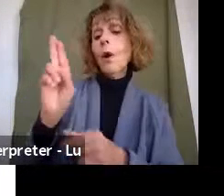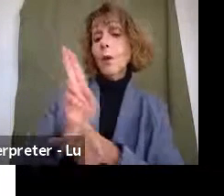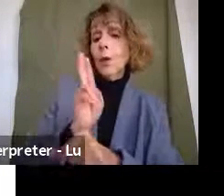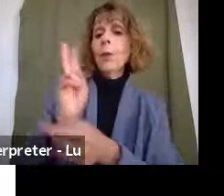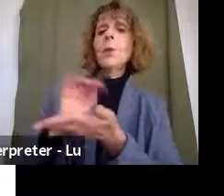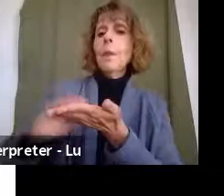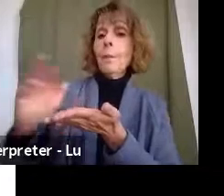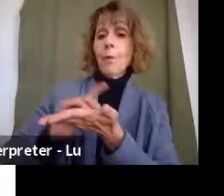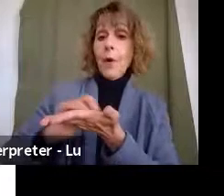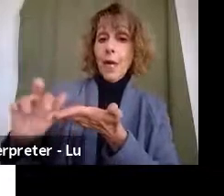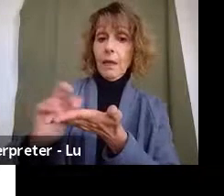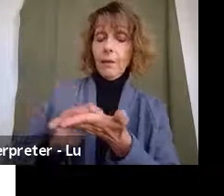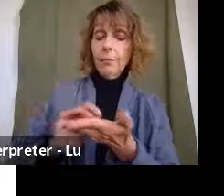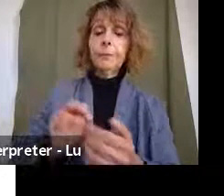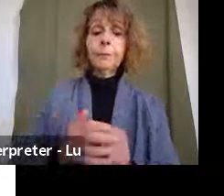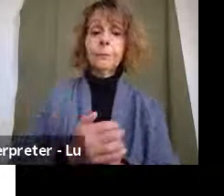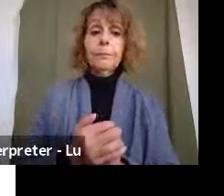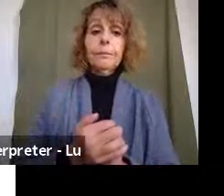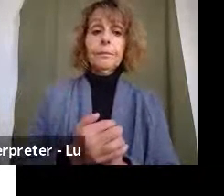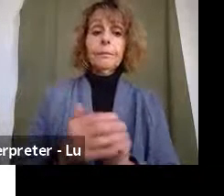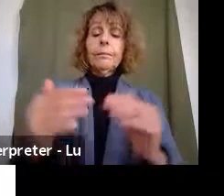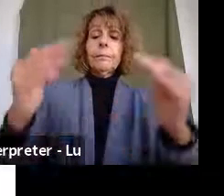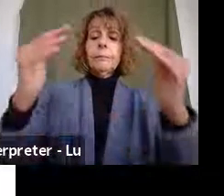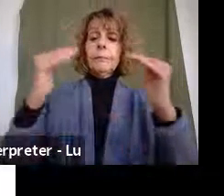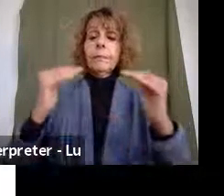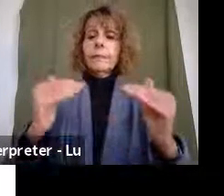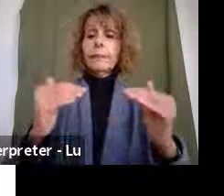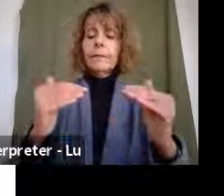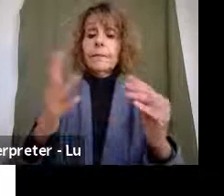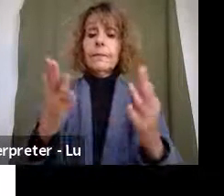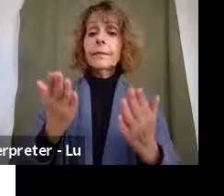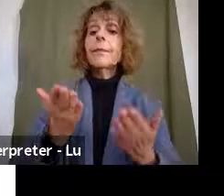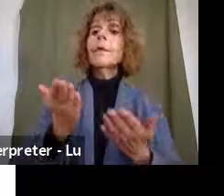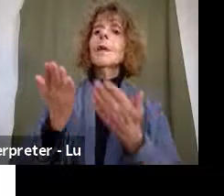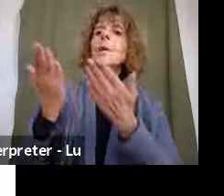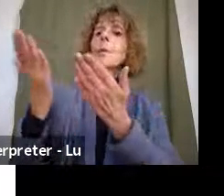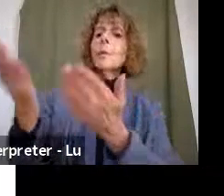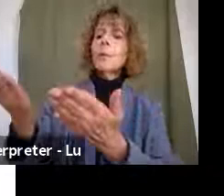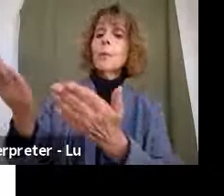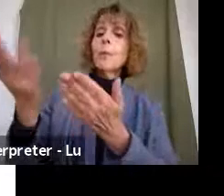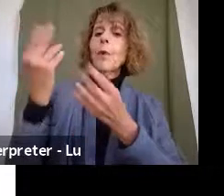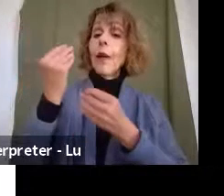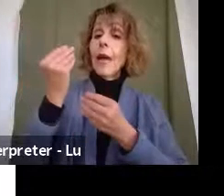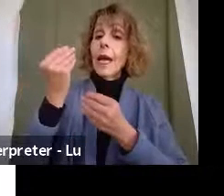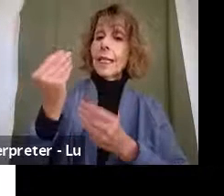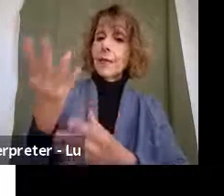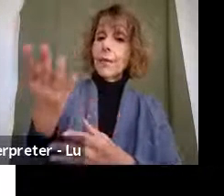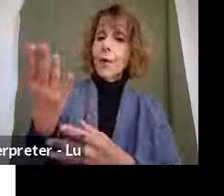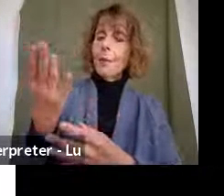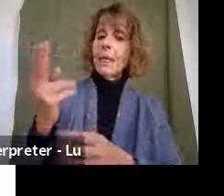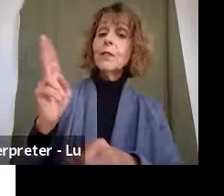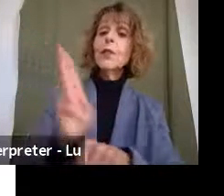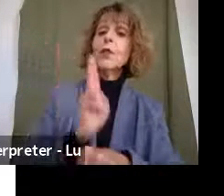providing the information in an audio format, whether it's an MP3 file or